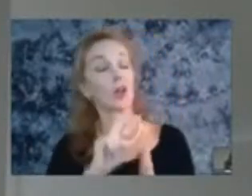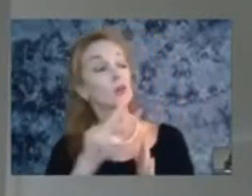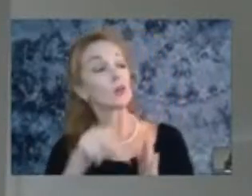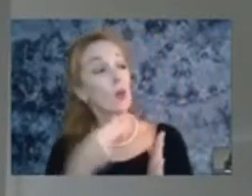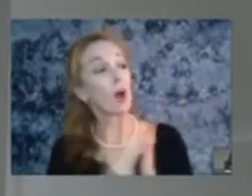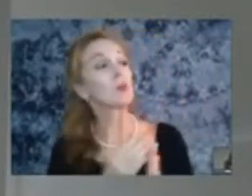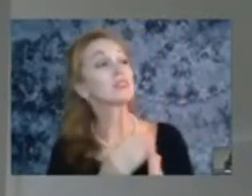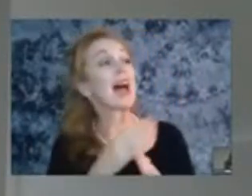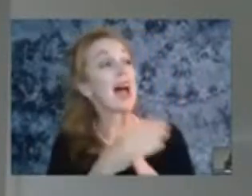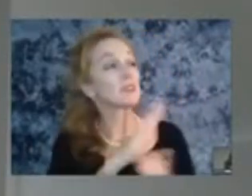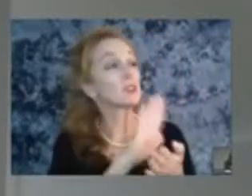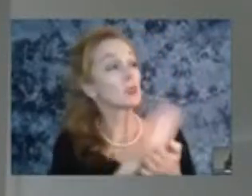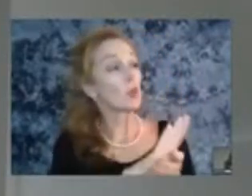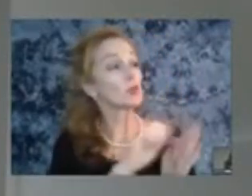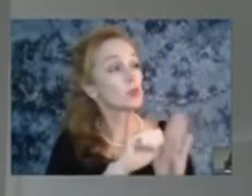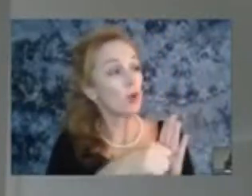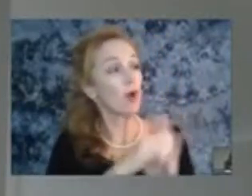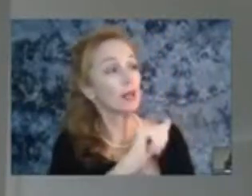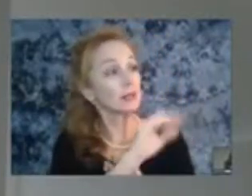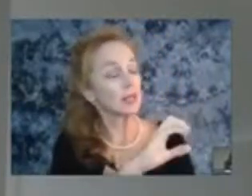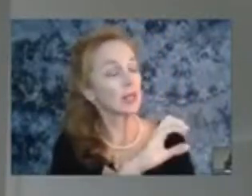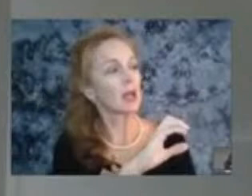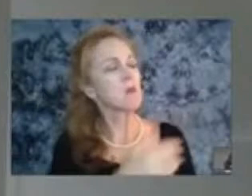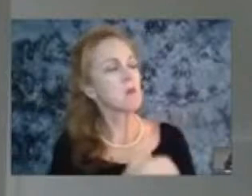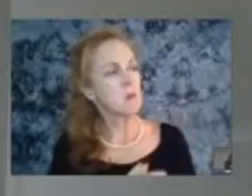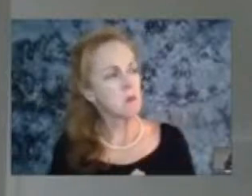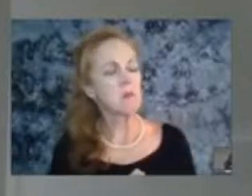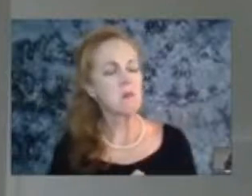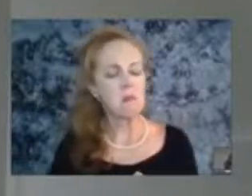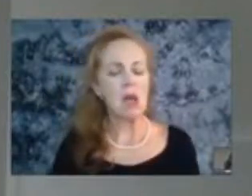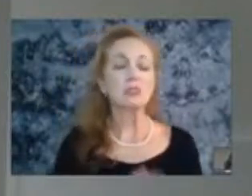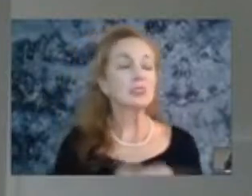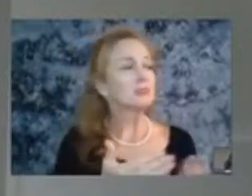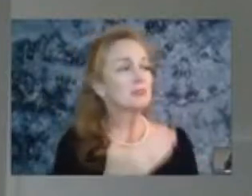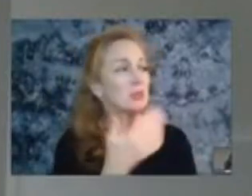but I guess it would be great to kind of get a sense of,